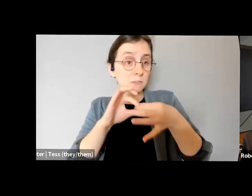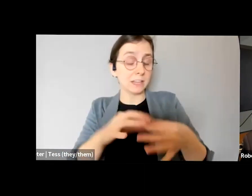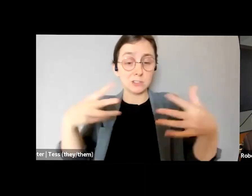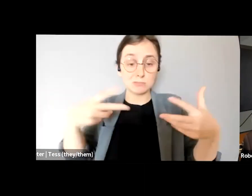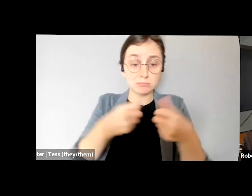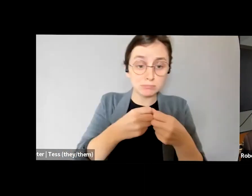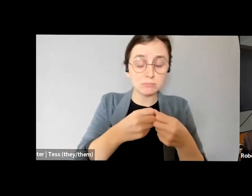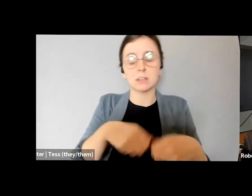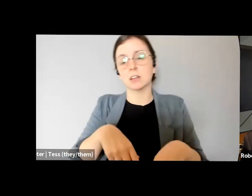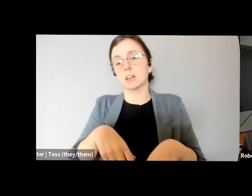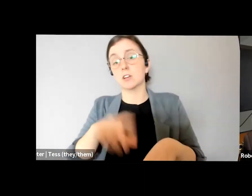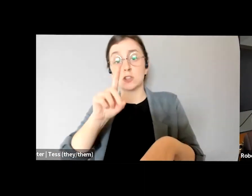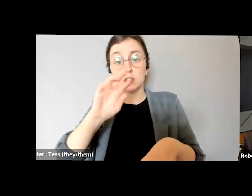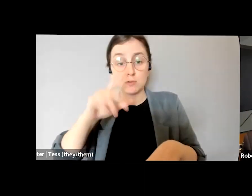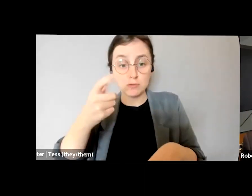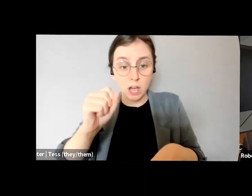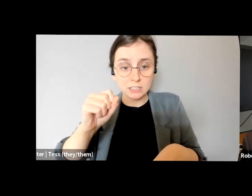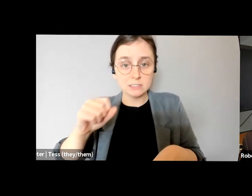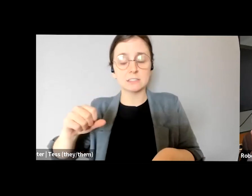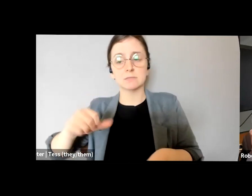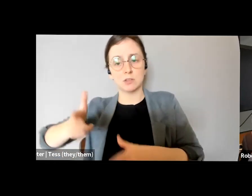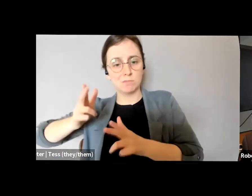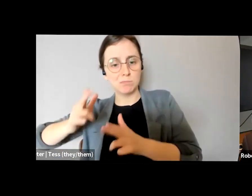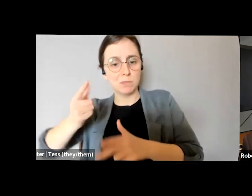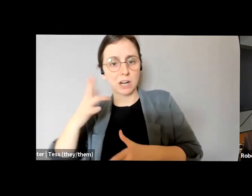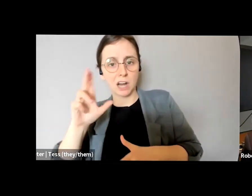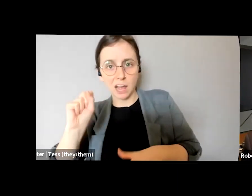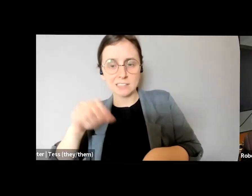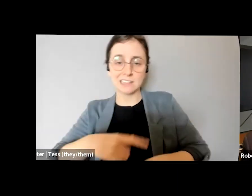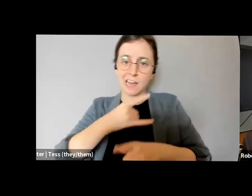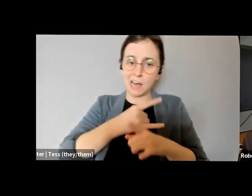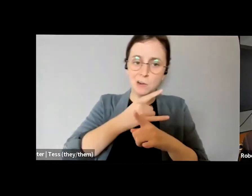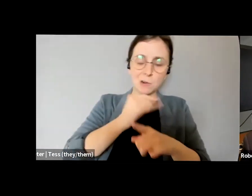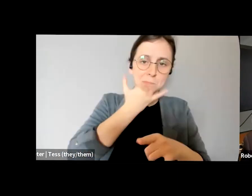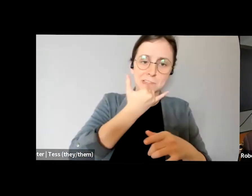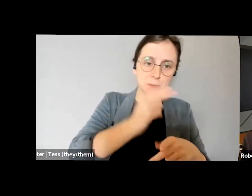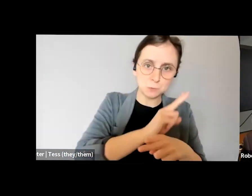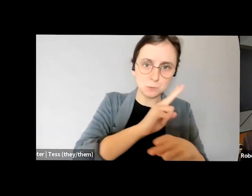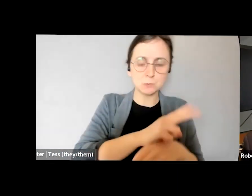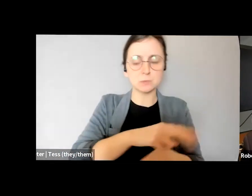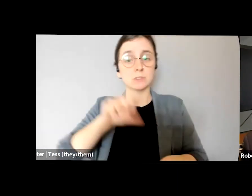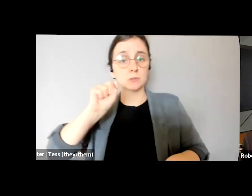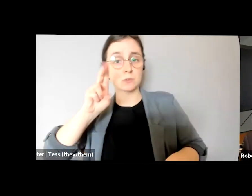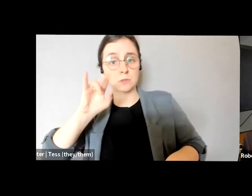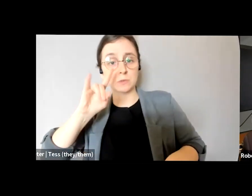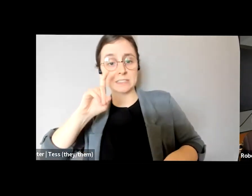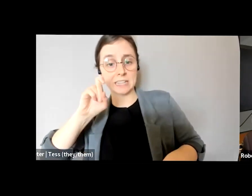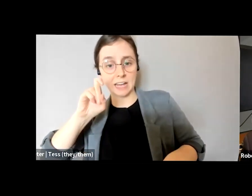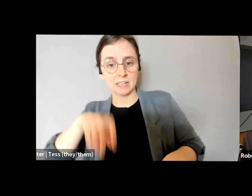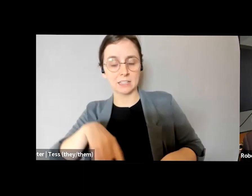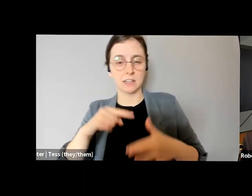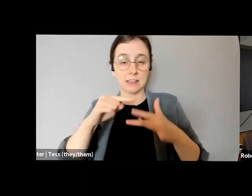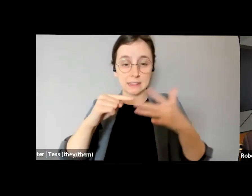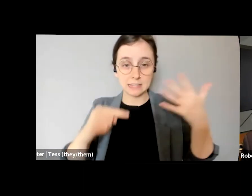firearms, alcohol misuse, and suicides. These are all acts